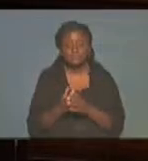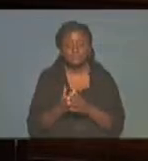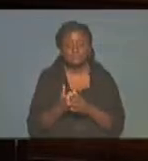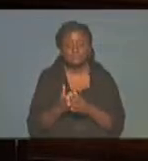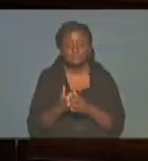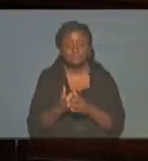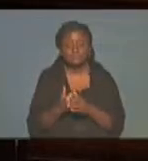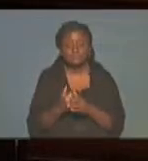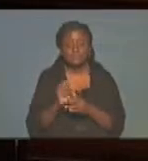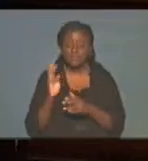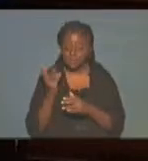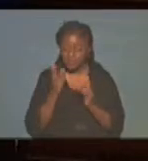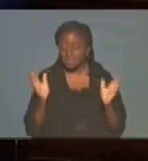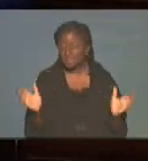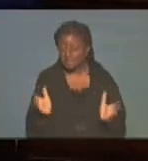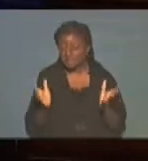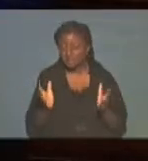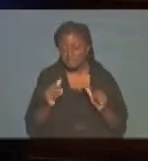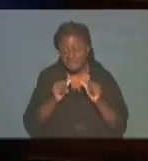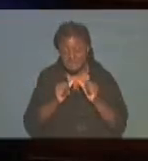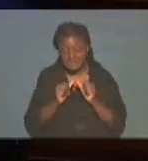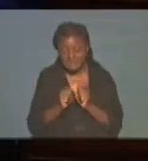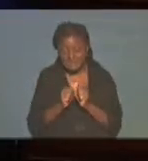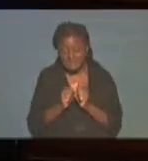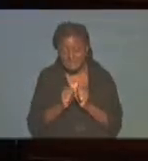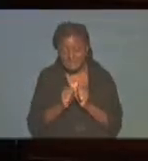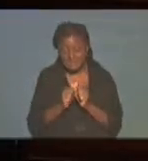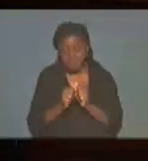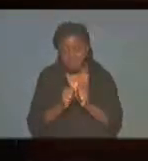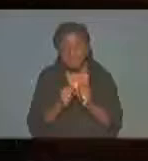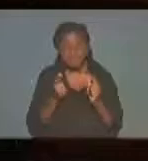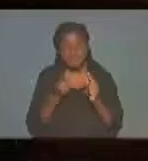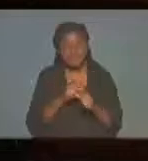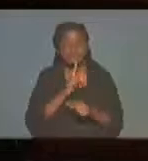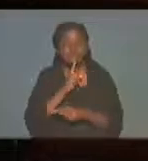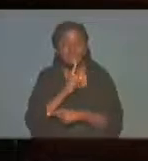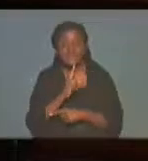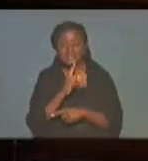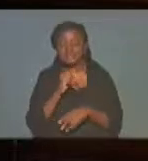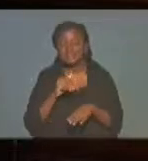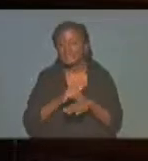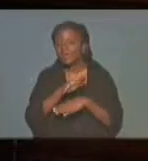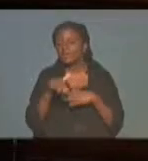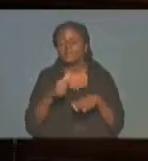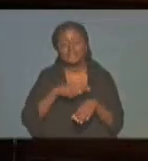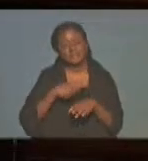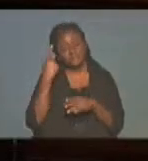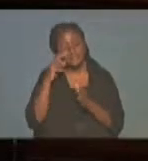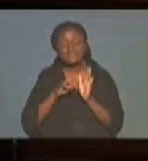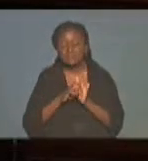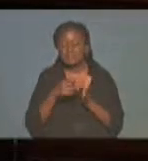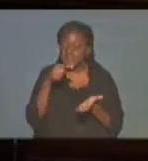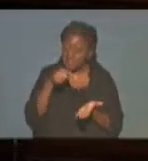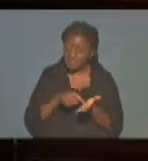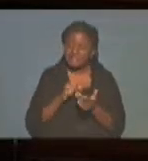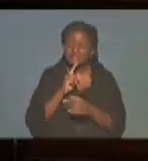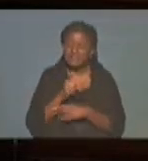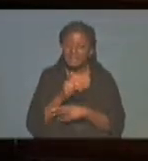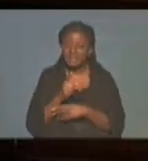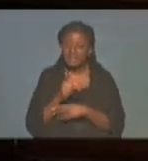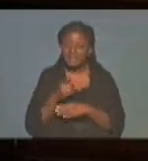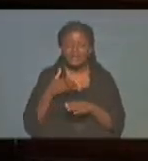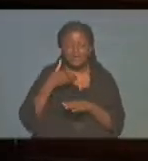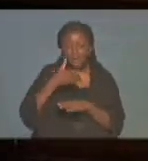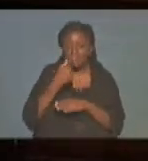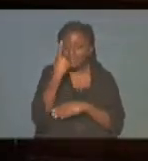We urge you to stick to the facts at all times. That's all we ask. For example, this fact. Over the course of